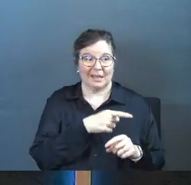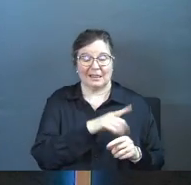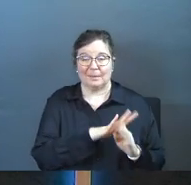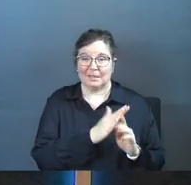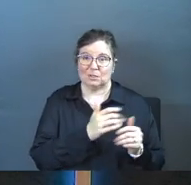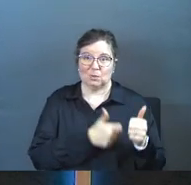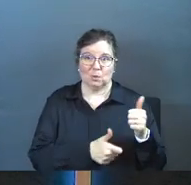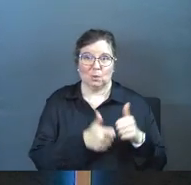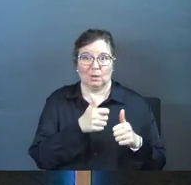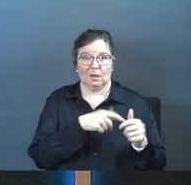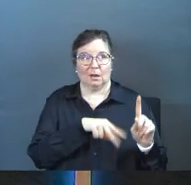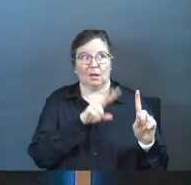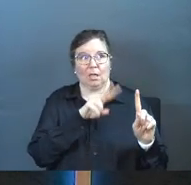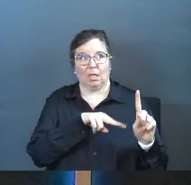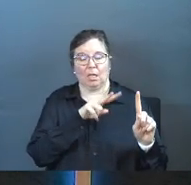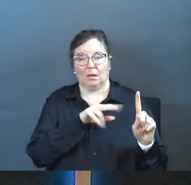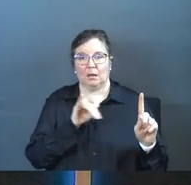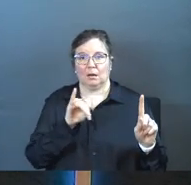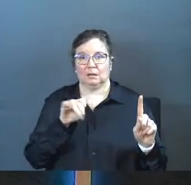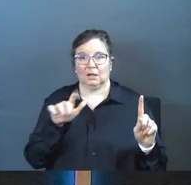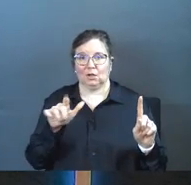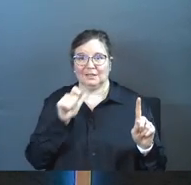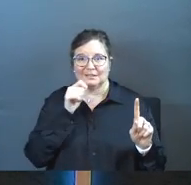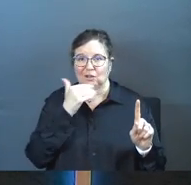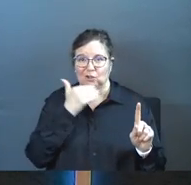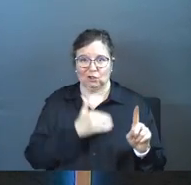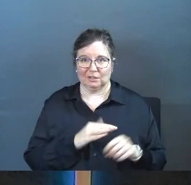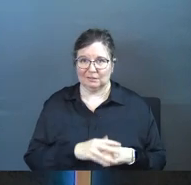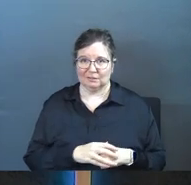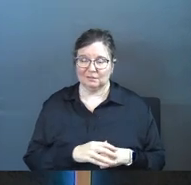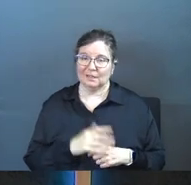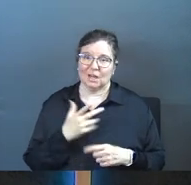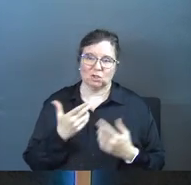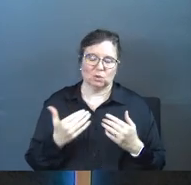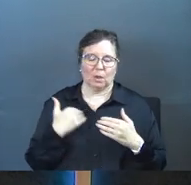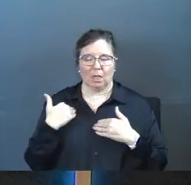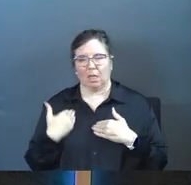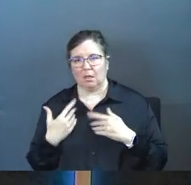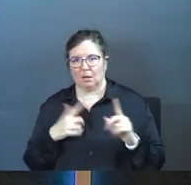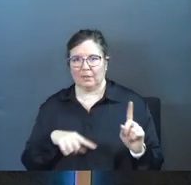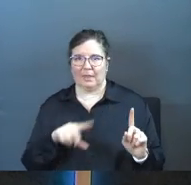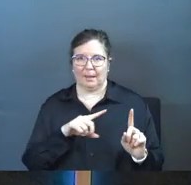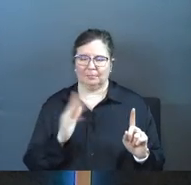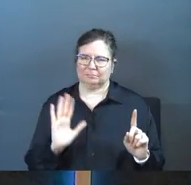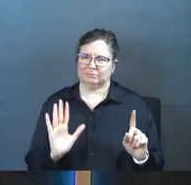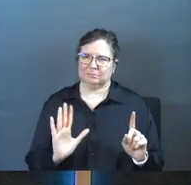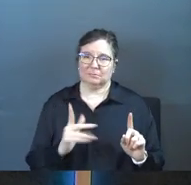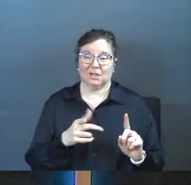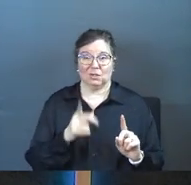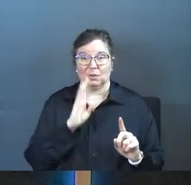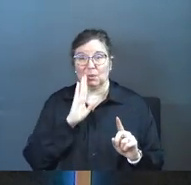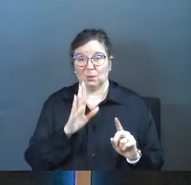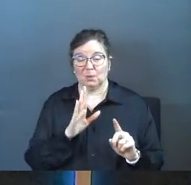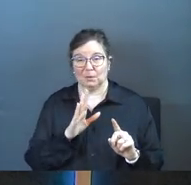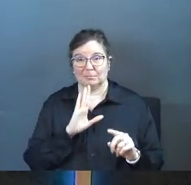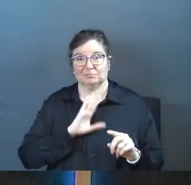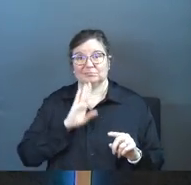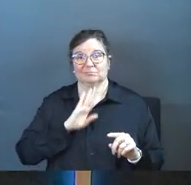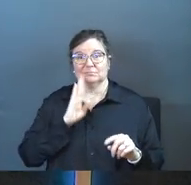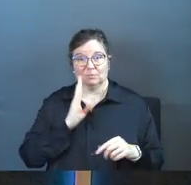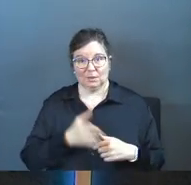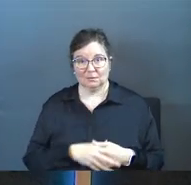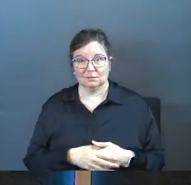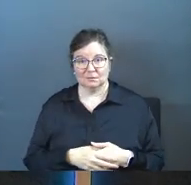them into an idol. And it's not good. And it's too burdensome on them. And you're going to end in